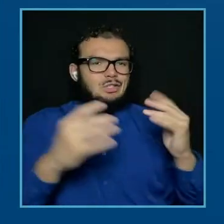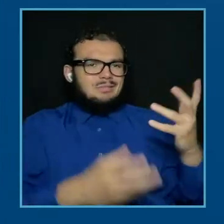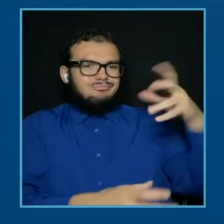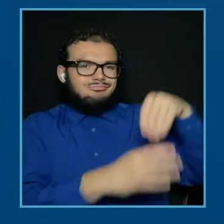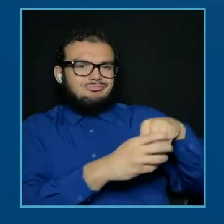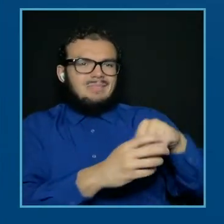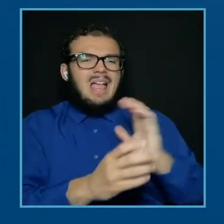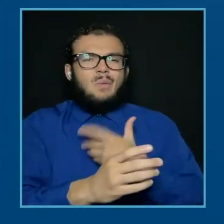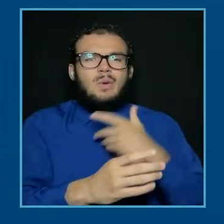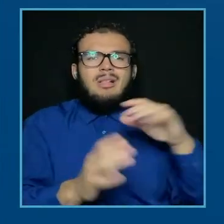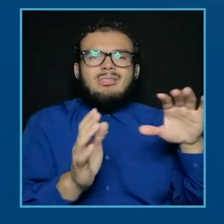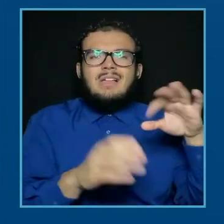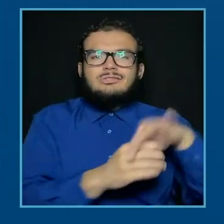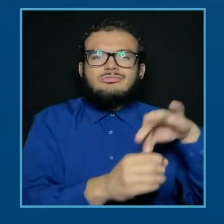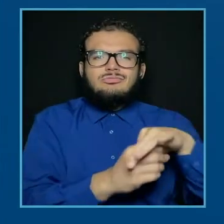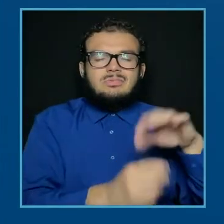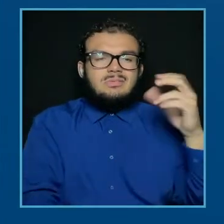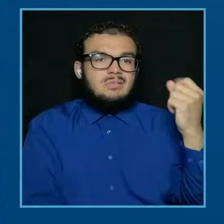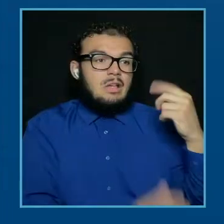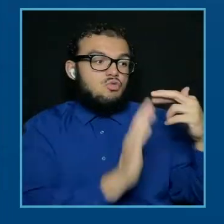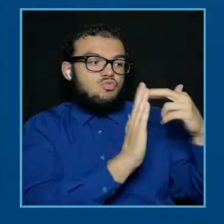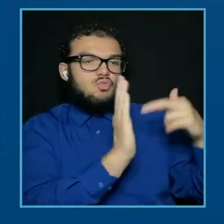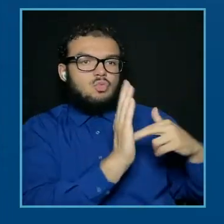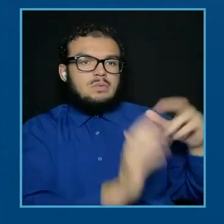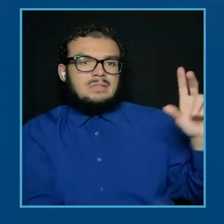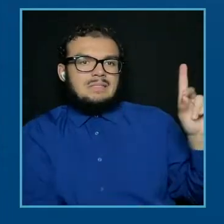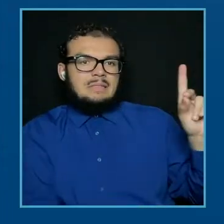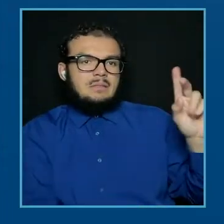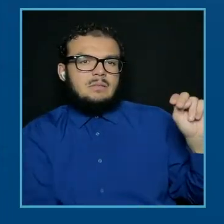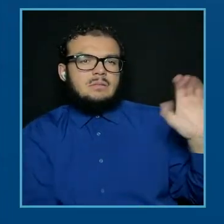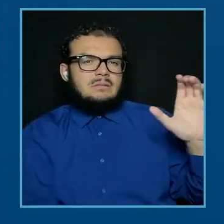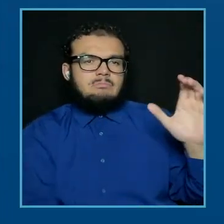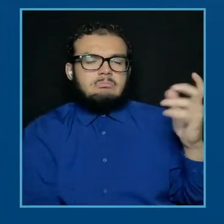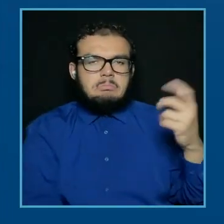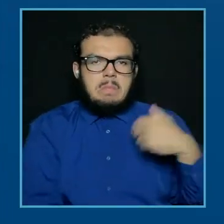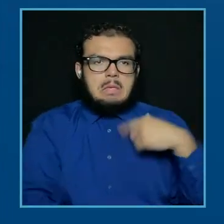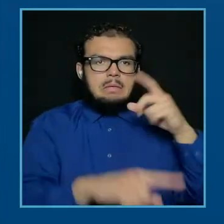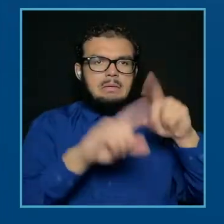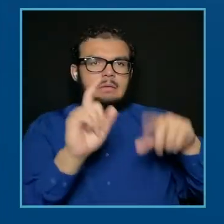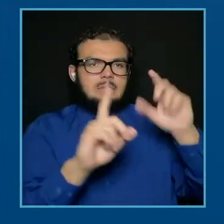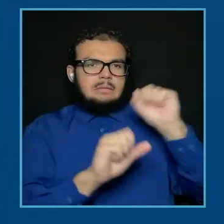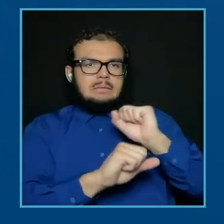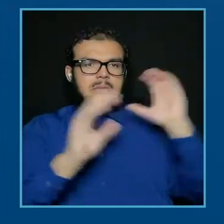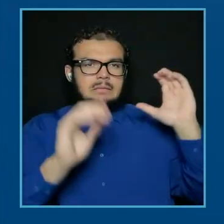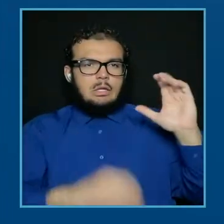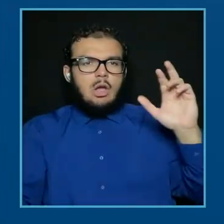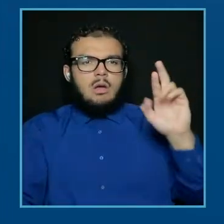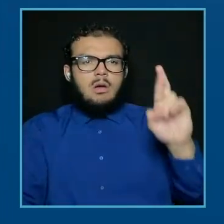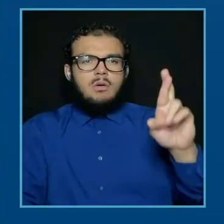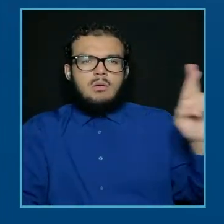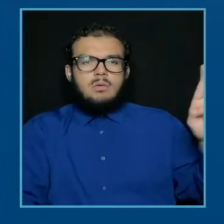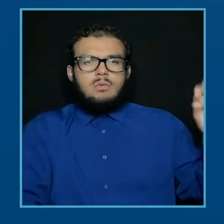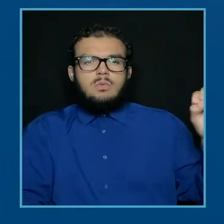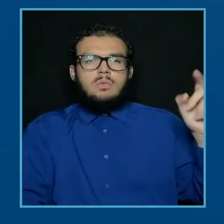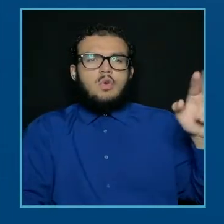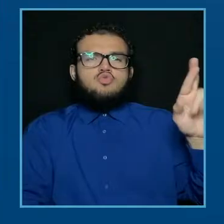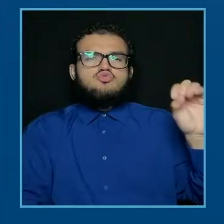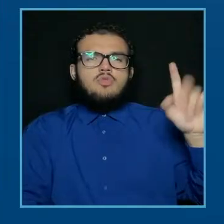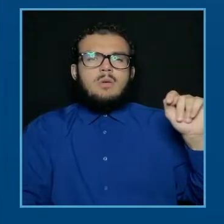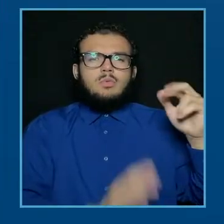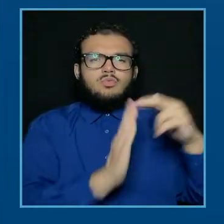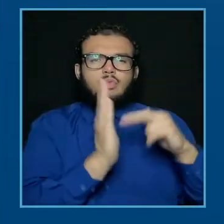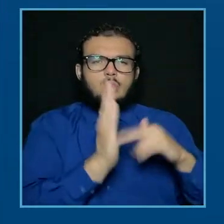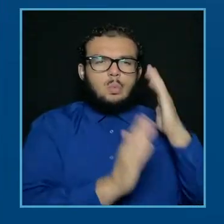The rules of the DNC, I just can't see that the Robert rules would overrule